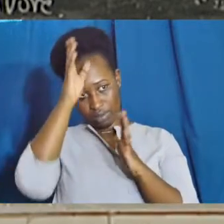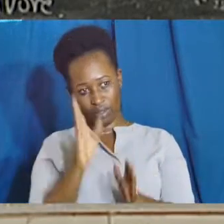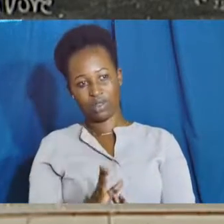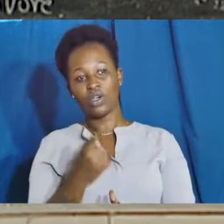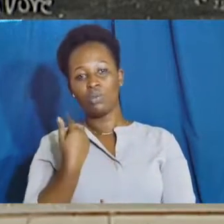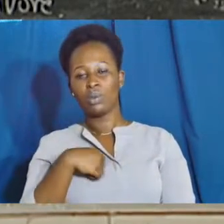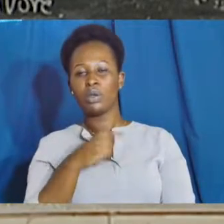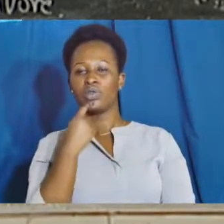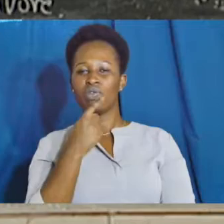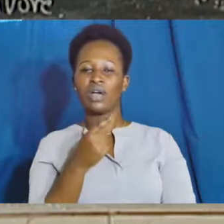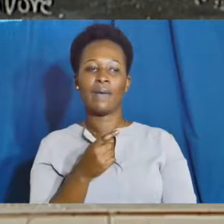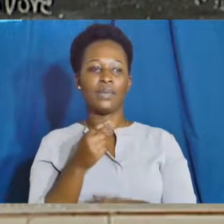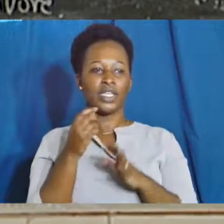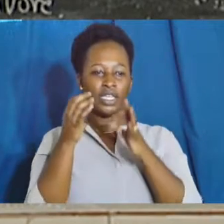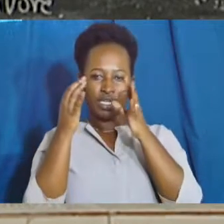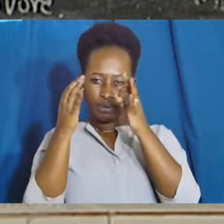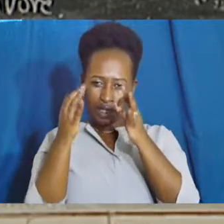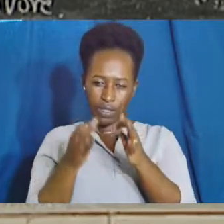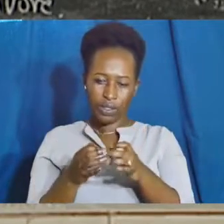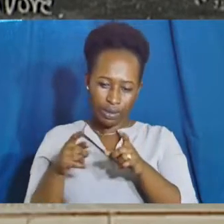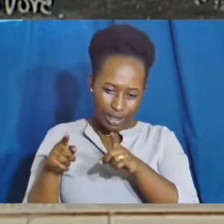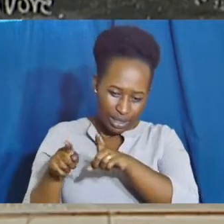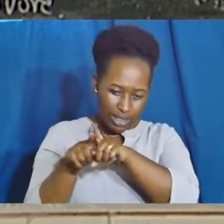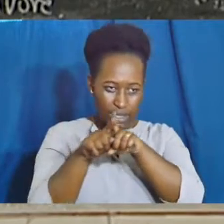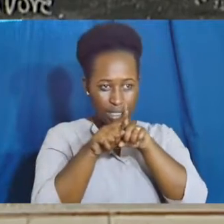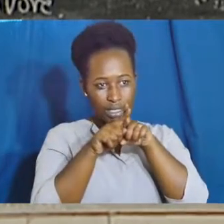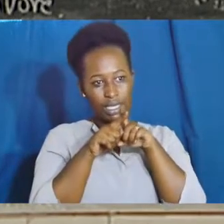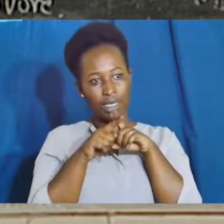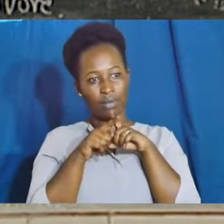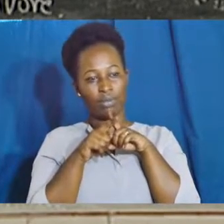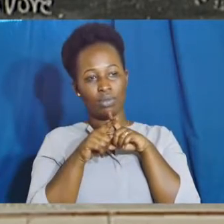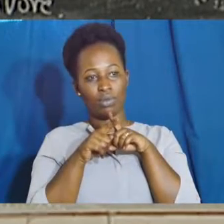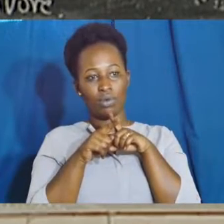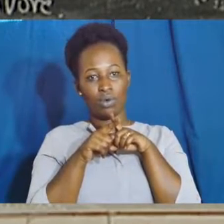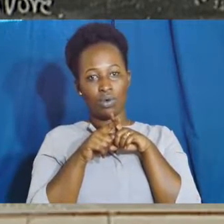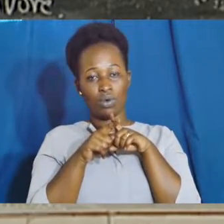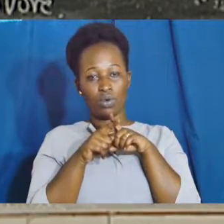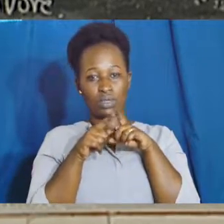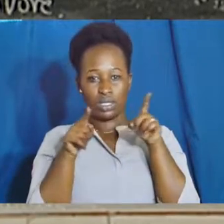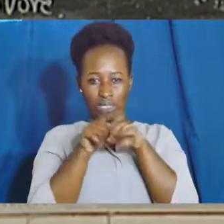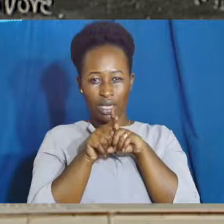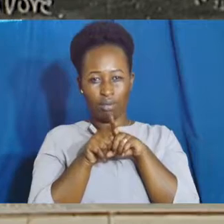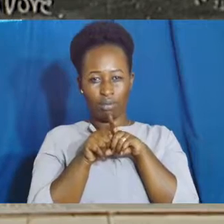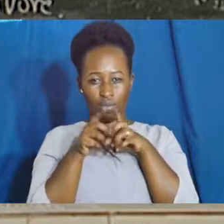mean organisms of the same species living together.